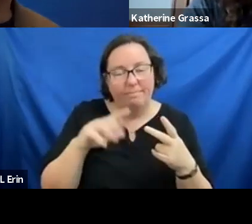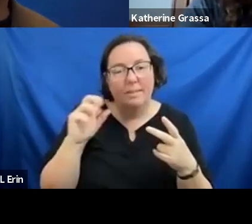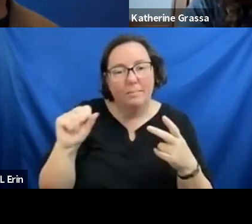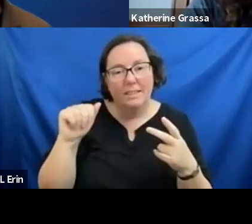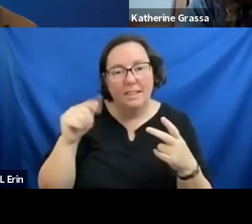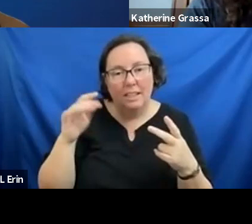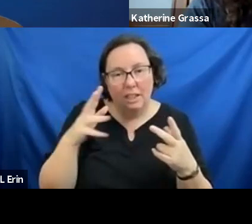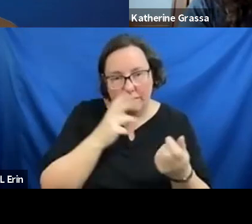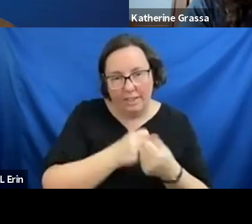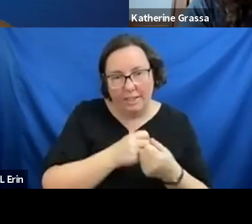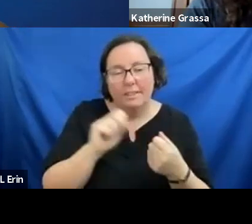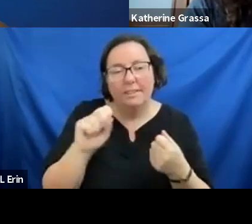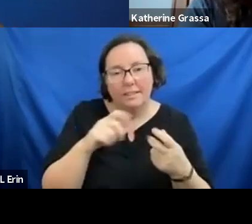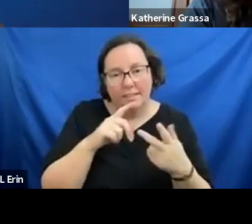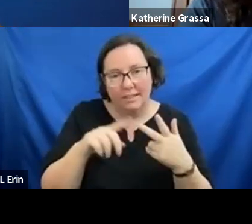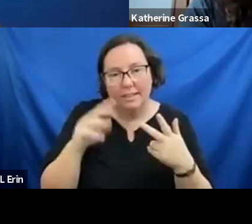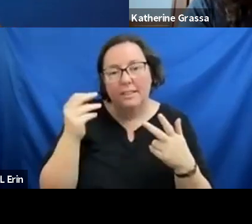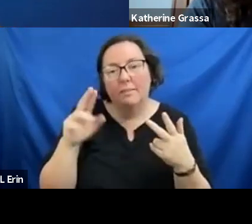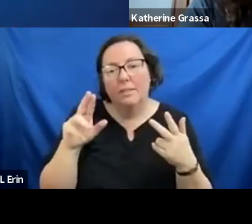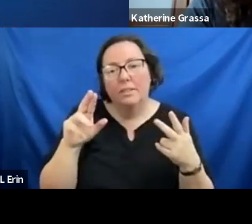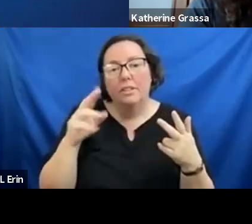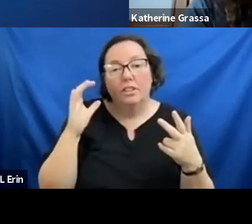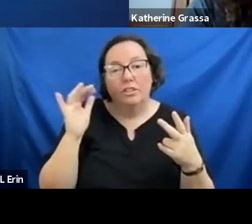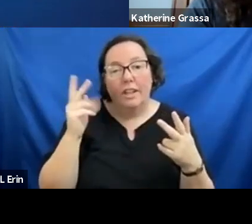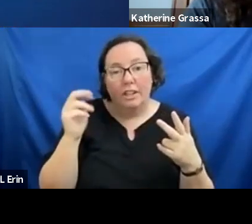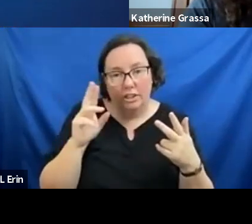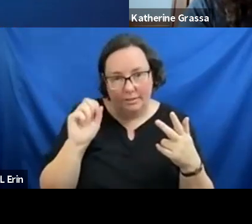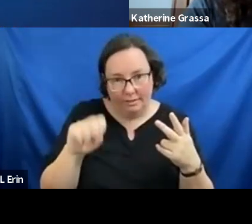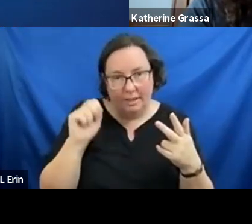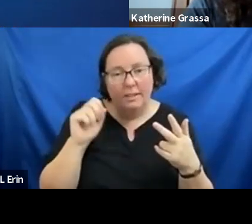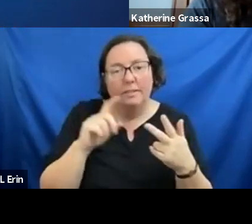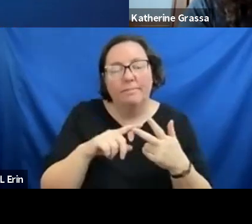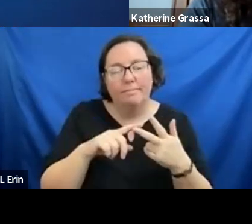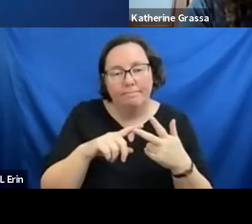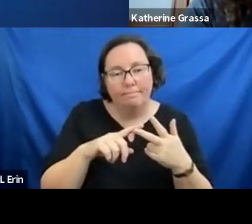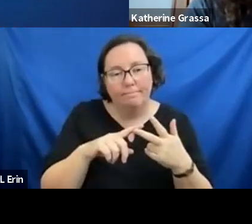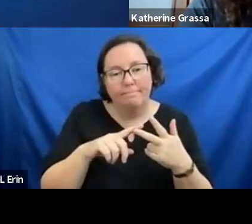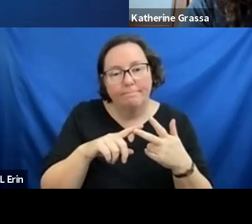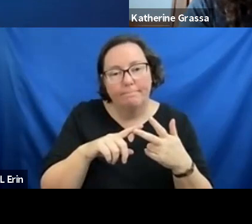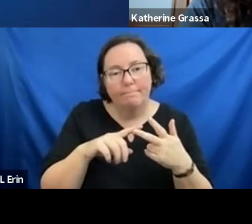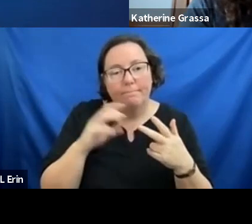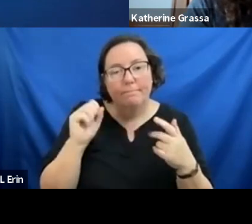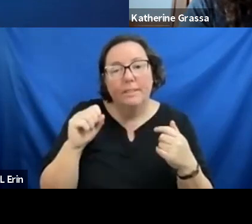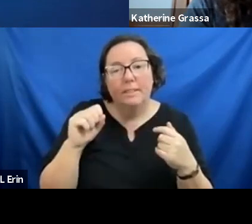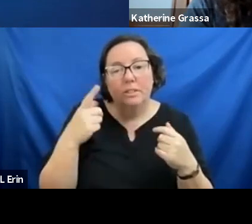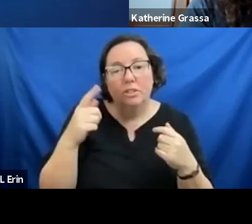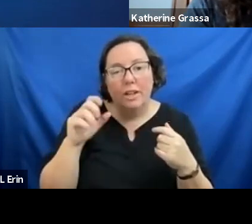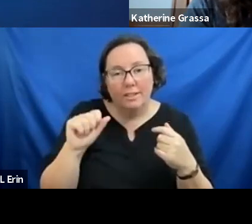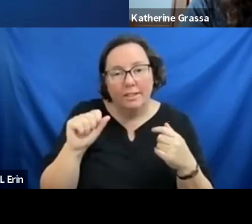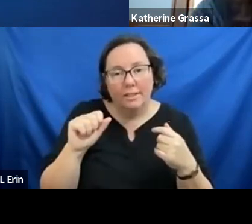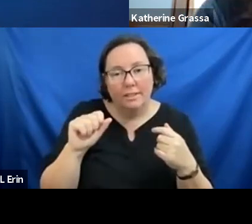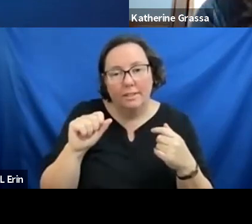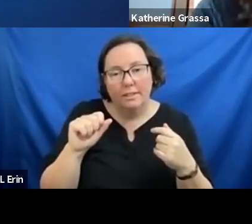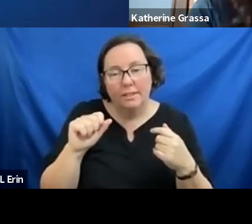Aguirre? Yes. Mr. Krieger? Aye. Ms. Grasser?